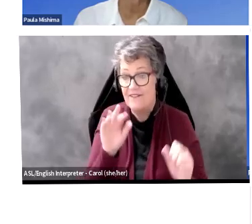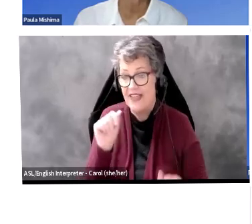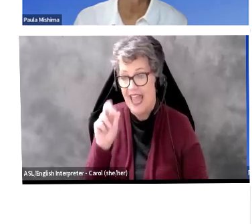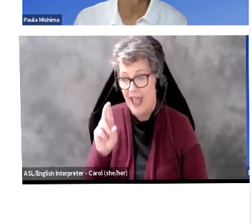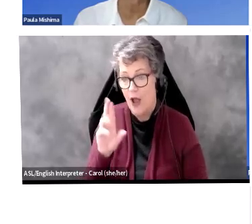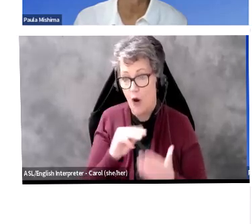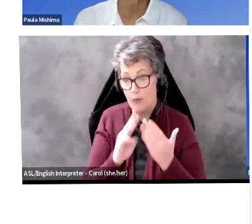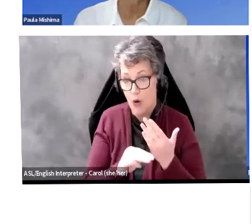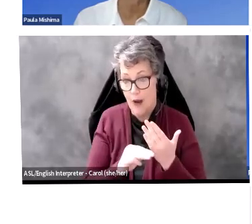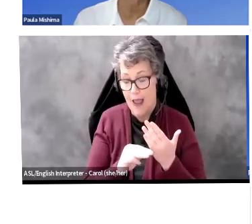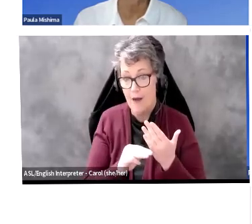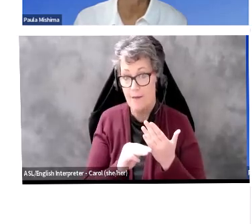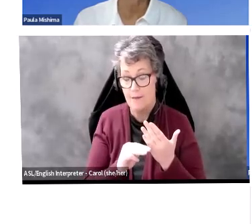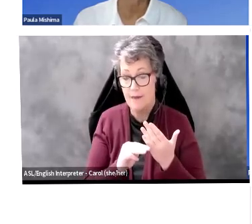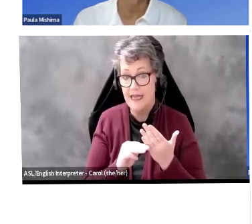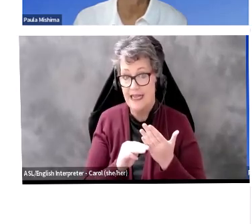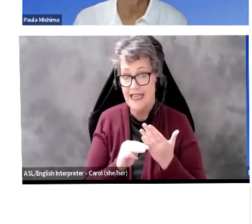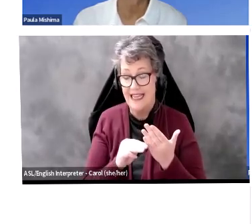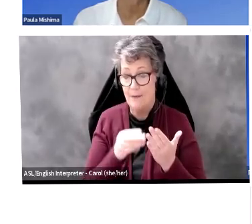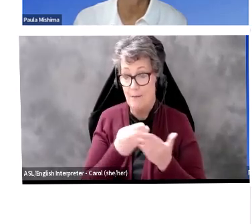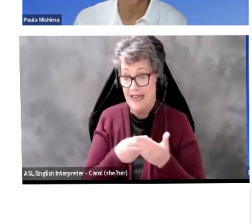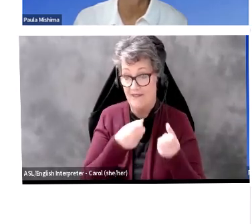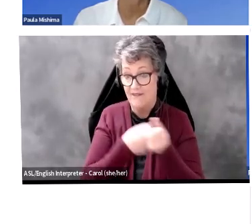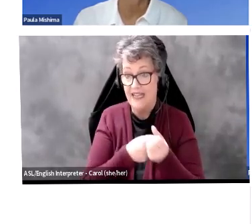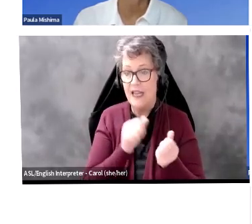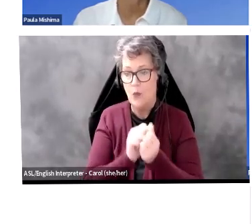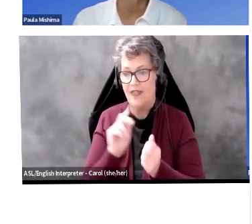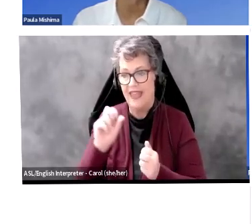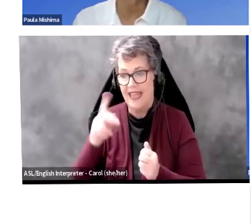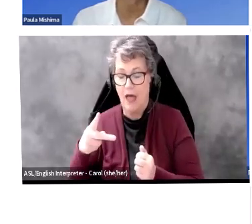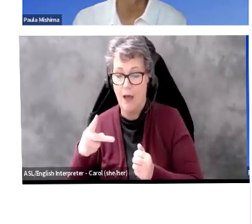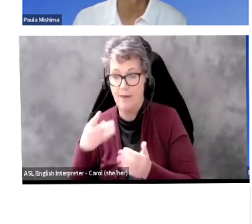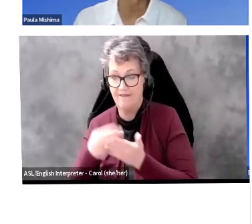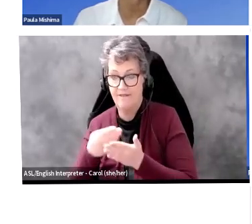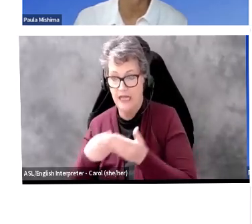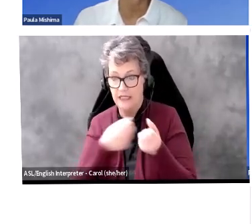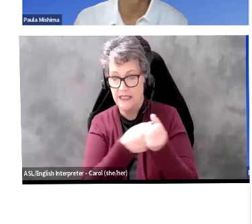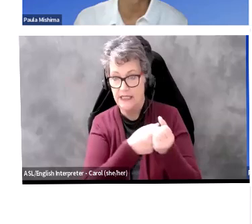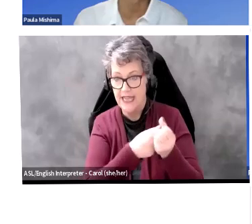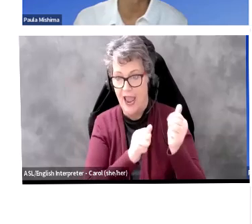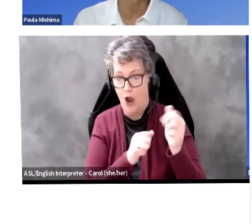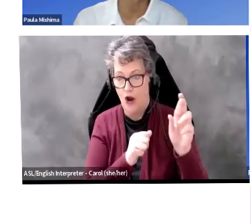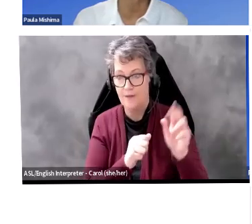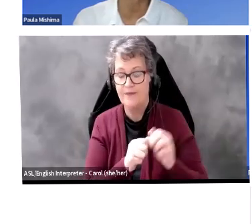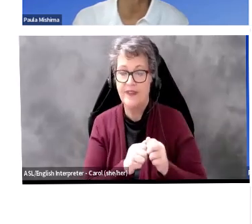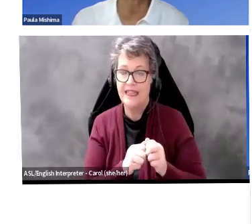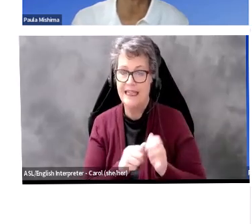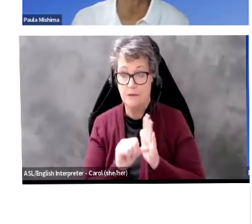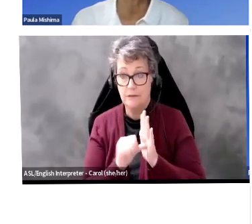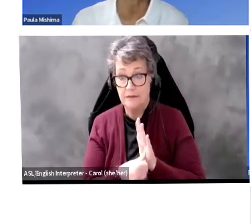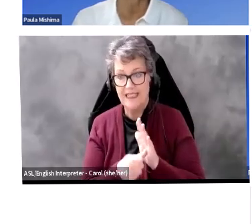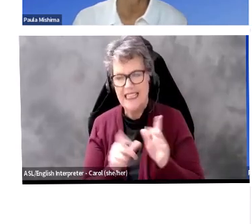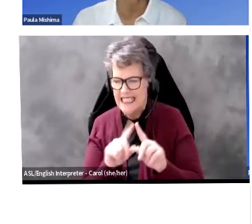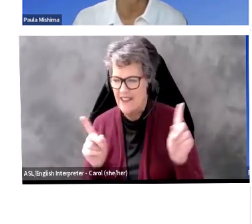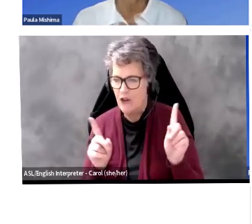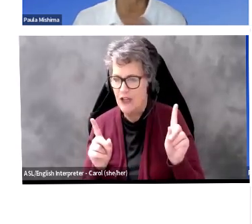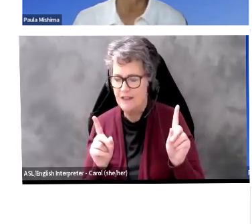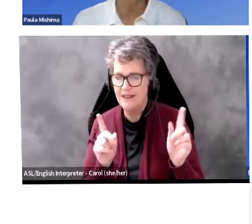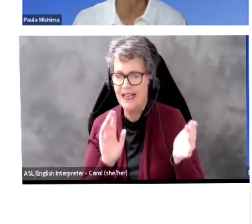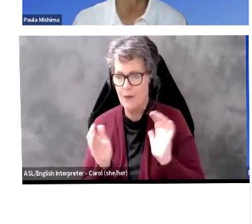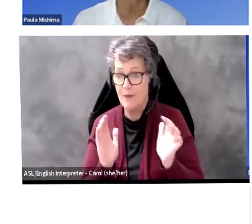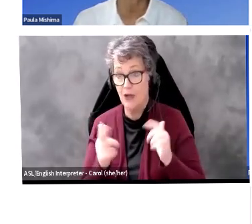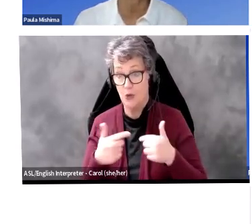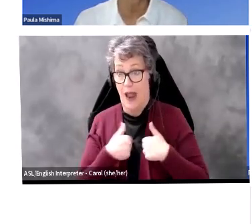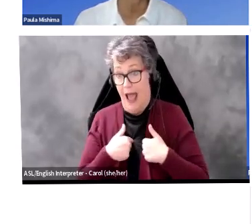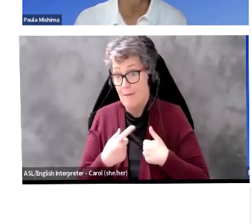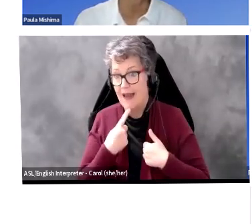AR program is funded with ELOP funds. And I just want to stress this because it is different than what I